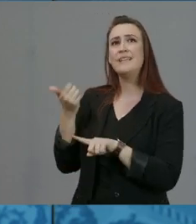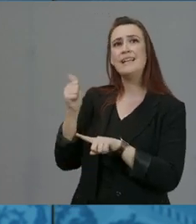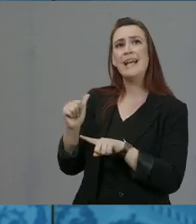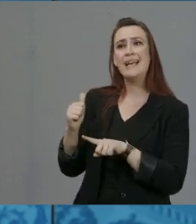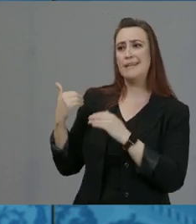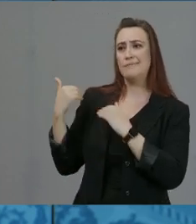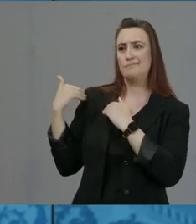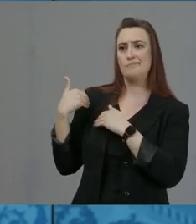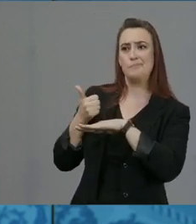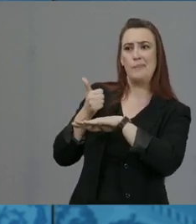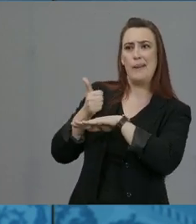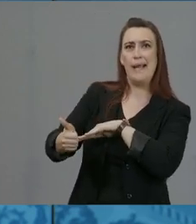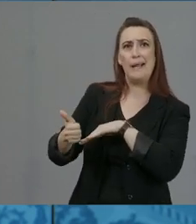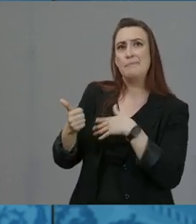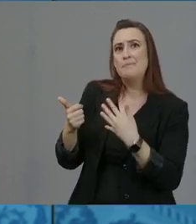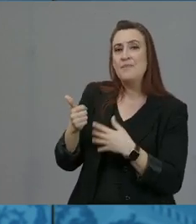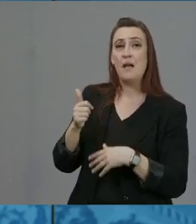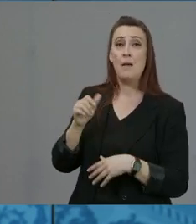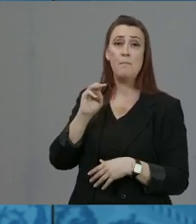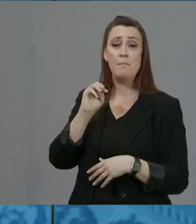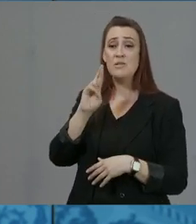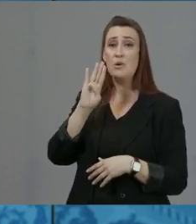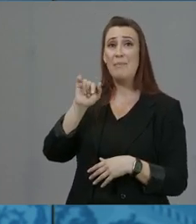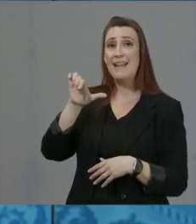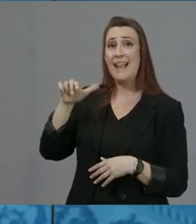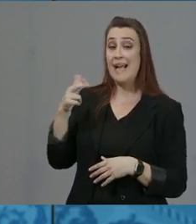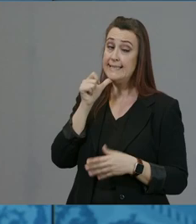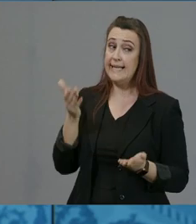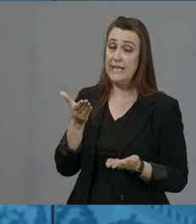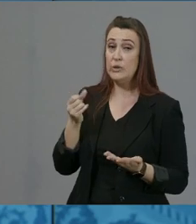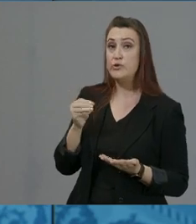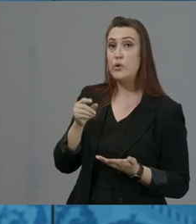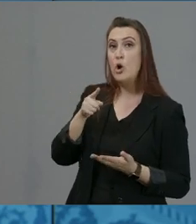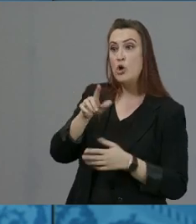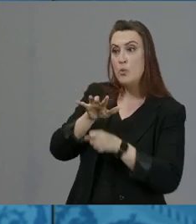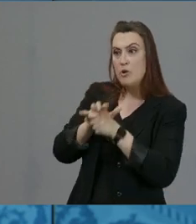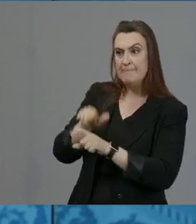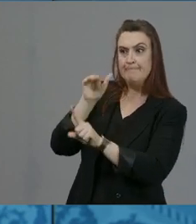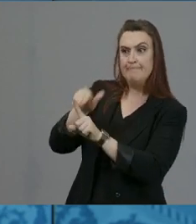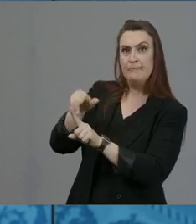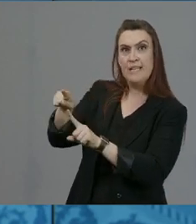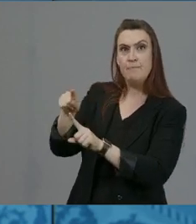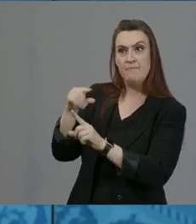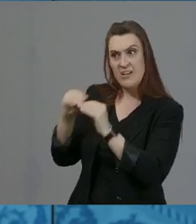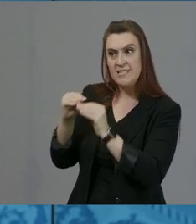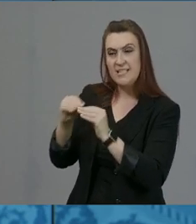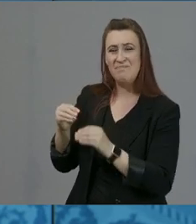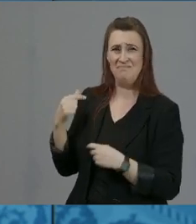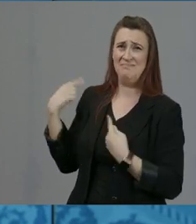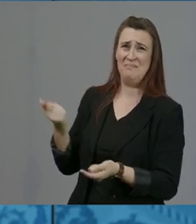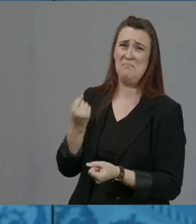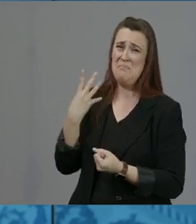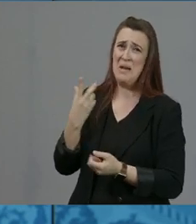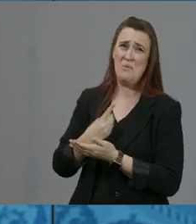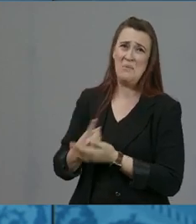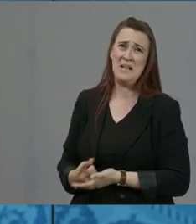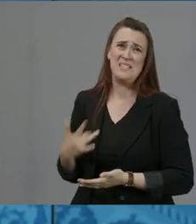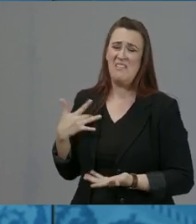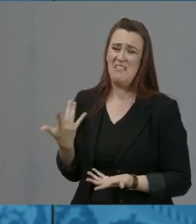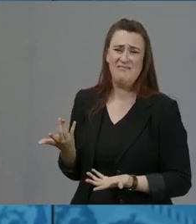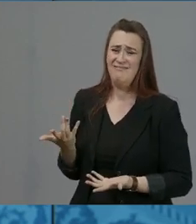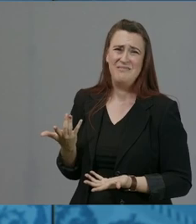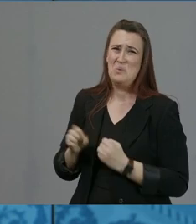we haven't heard from Mr. Betlack, as you mentioned. I mean, are you putting pressure on him to get this fixed? Because it's been weeks. Well, I want to